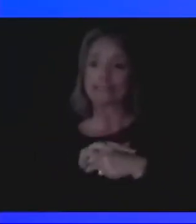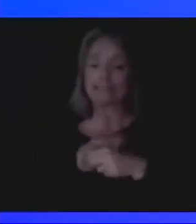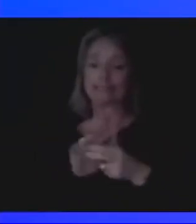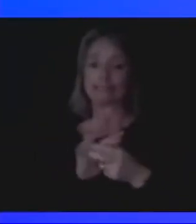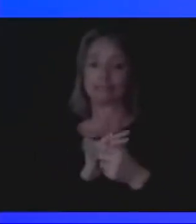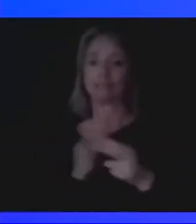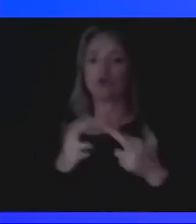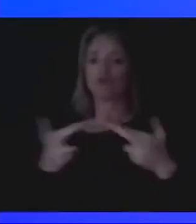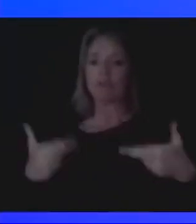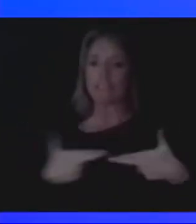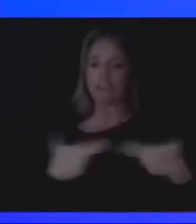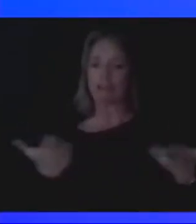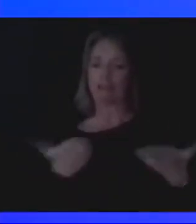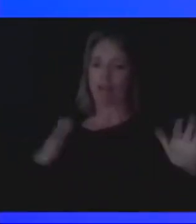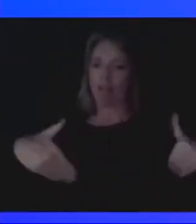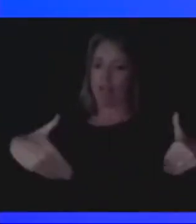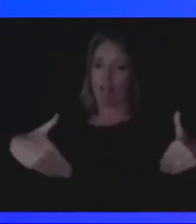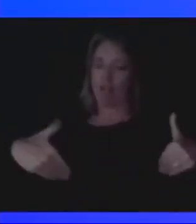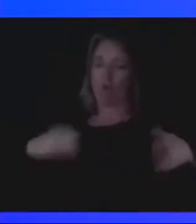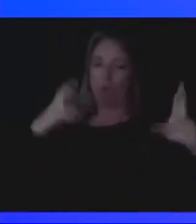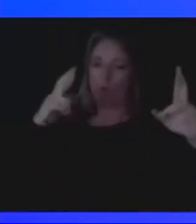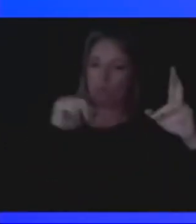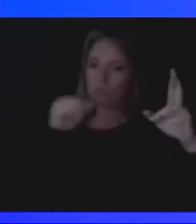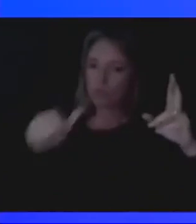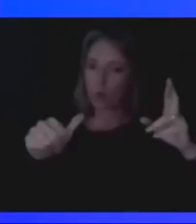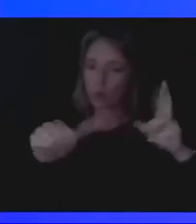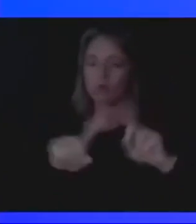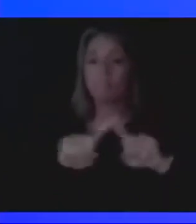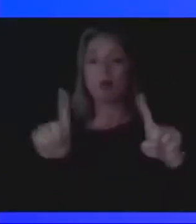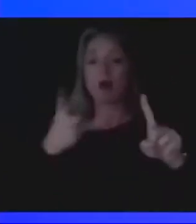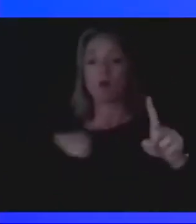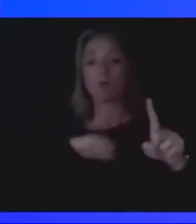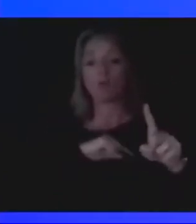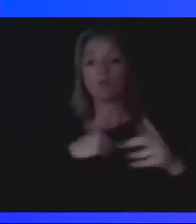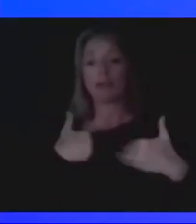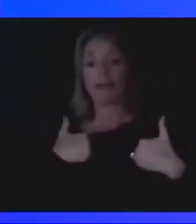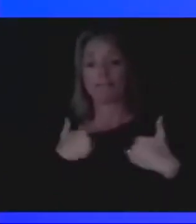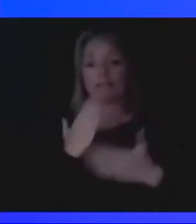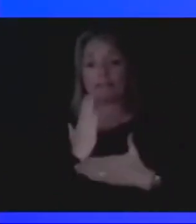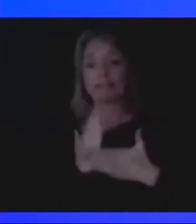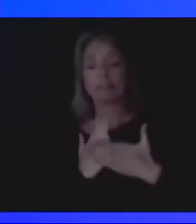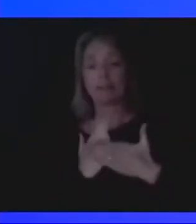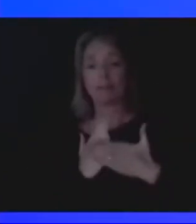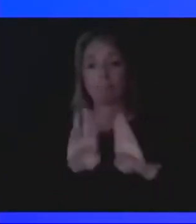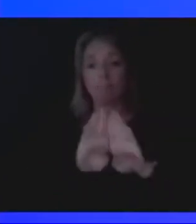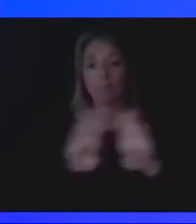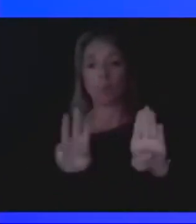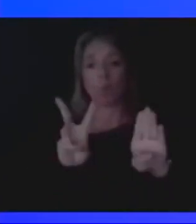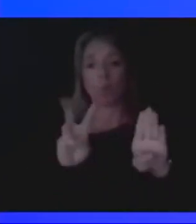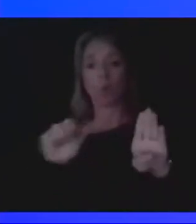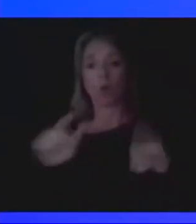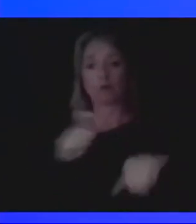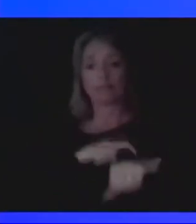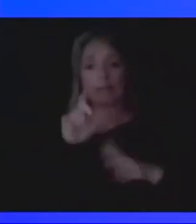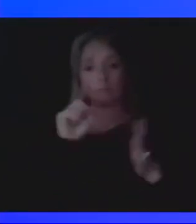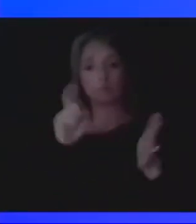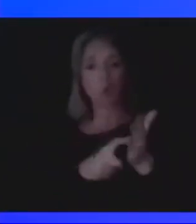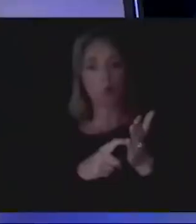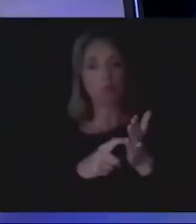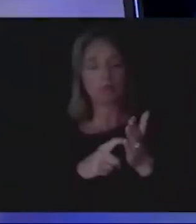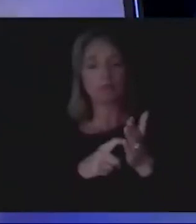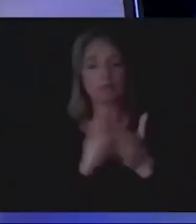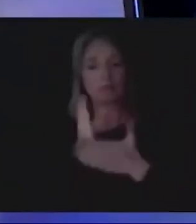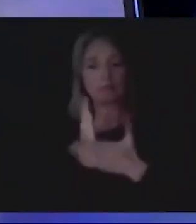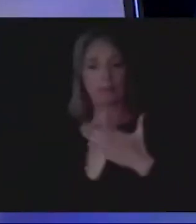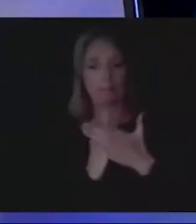hoping we don't get to that point, but we do have some elongated wall times, which we've noticed. But what's a normal? What should a